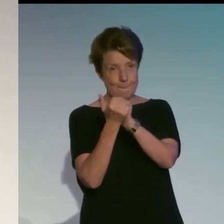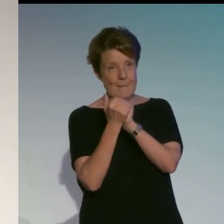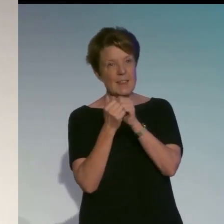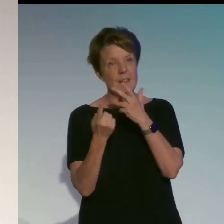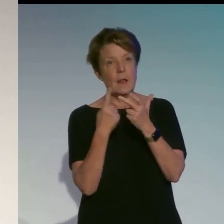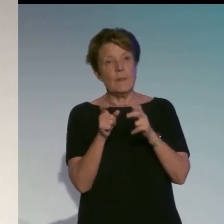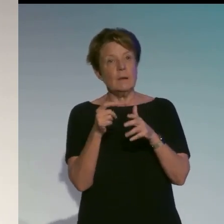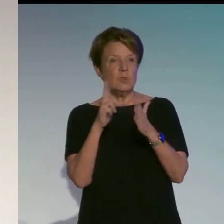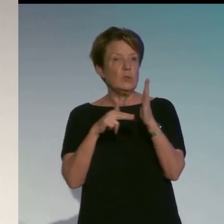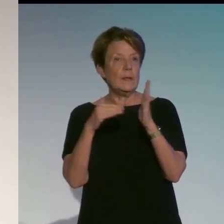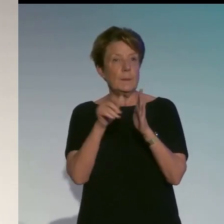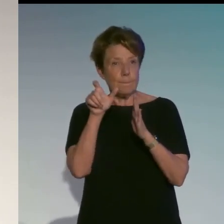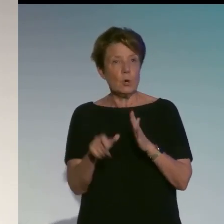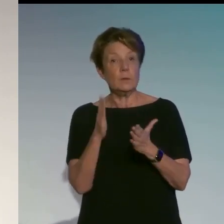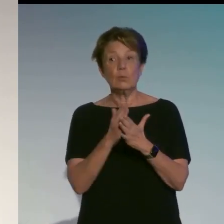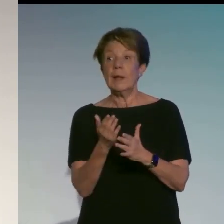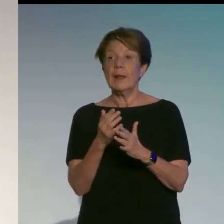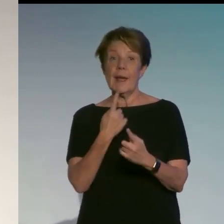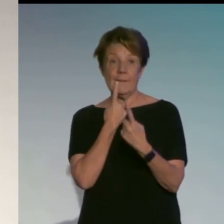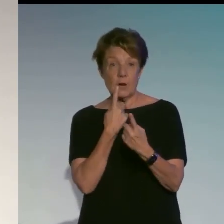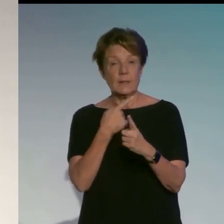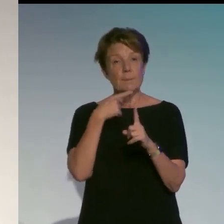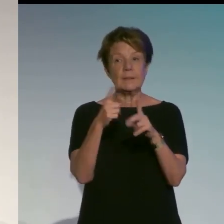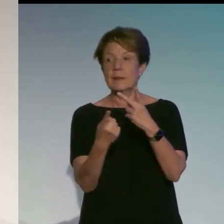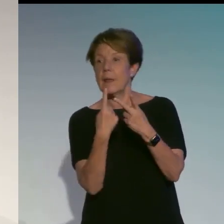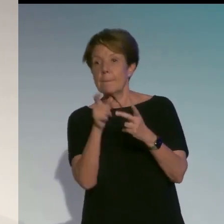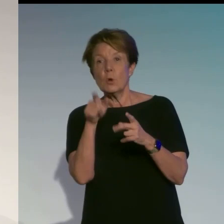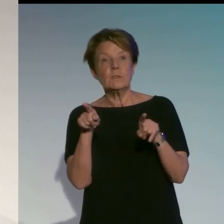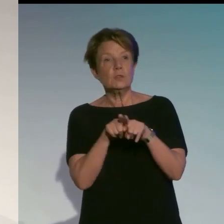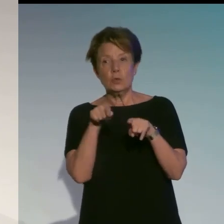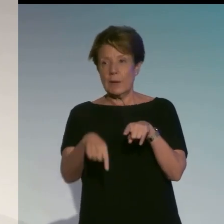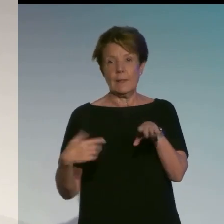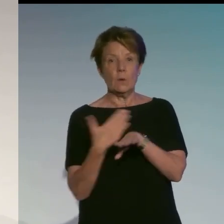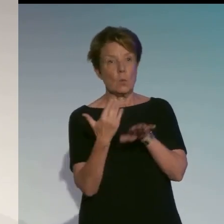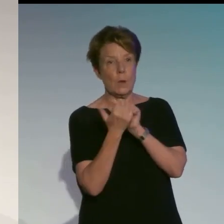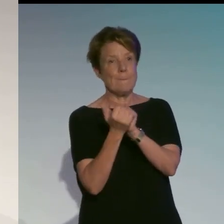some of you know, who's our SOGIESC advisor, and also my colleague V. Blackwood in the room today.